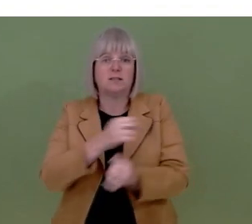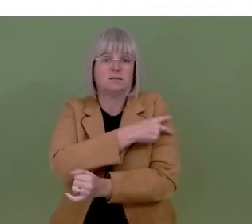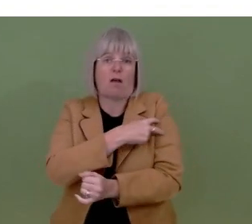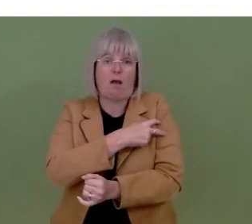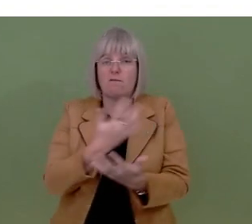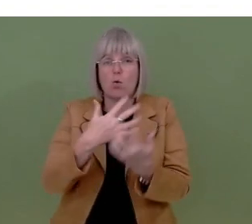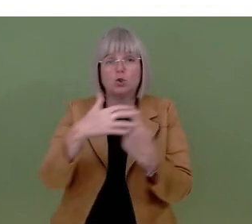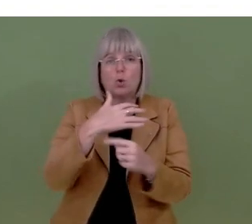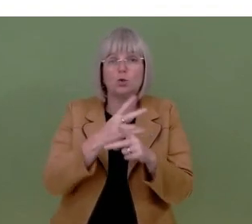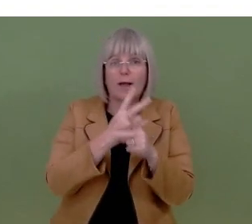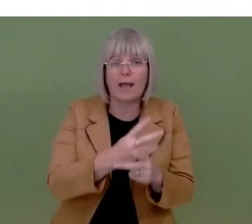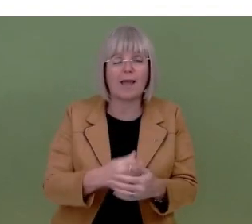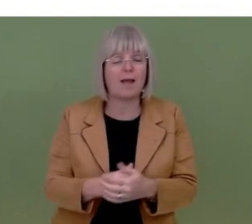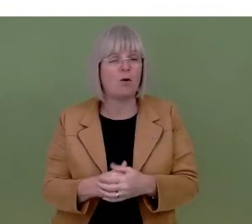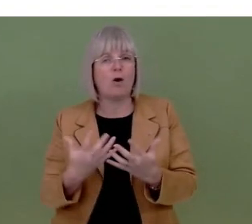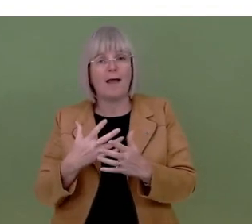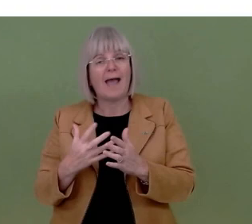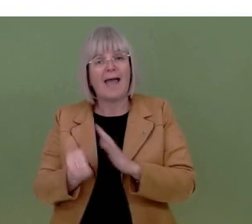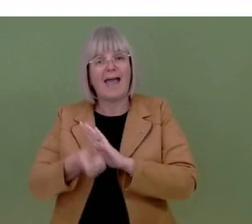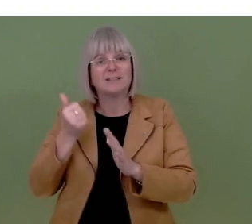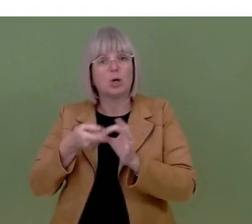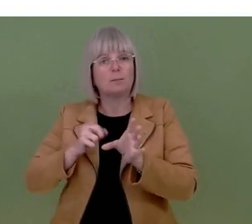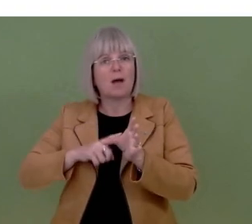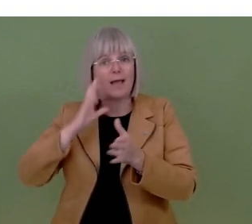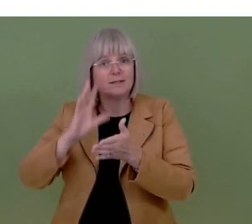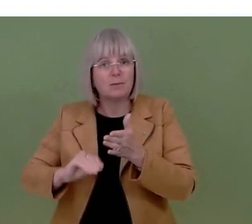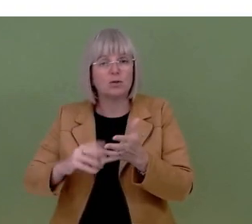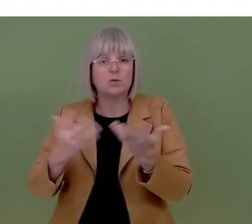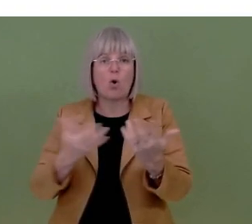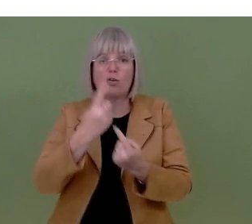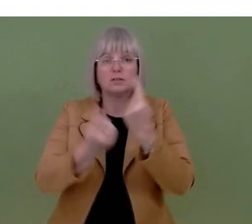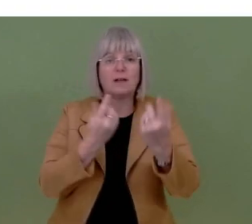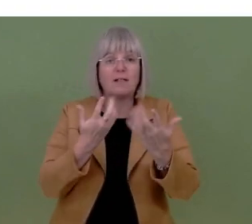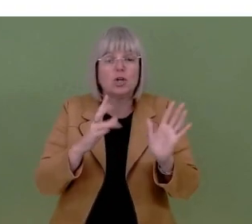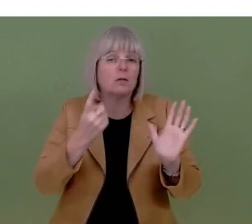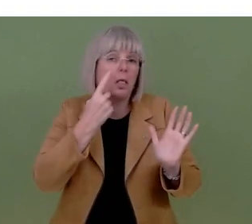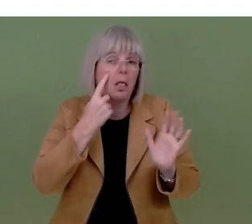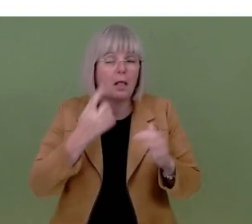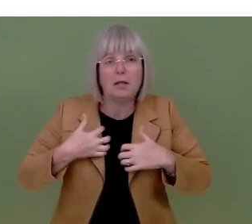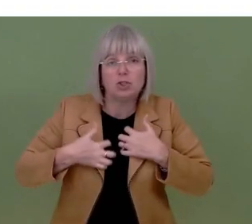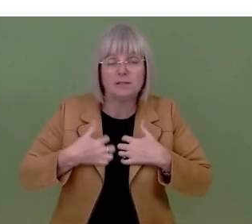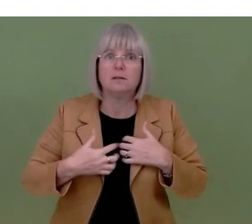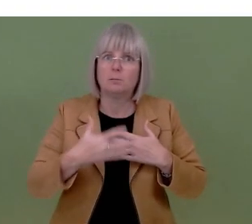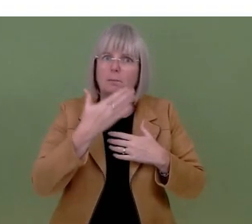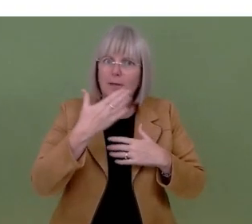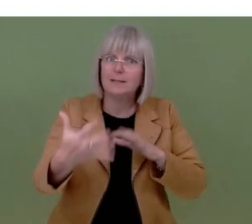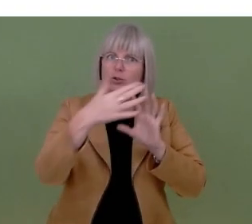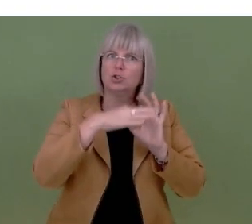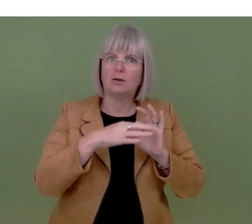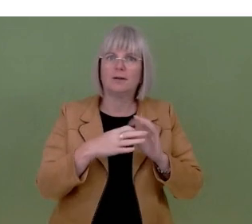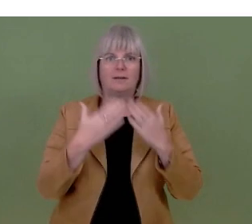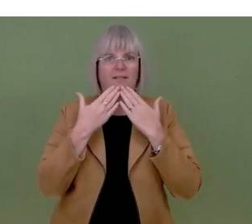be an expert by experience, or you can just be interested. So do join us. And I think with that, thank you very much.